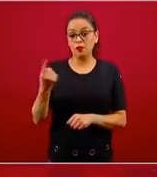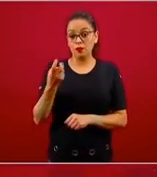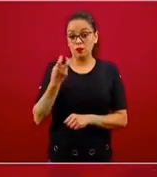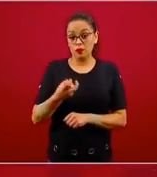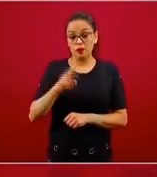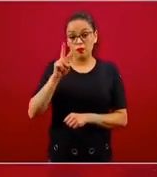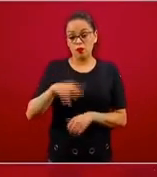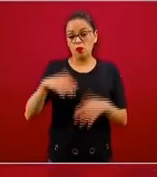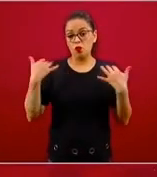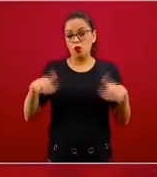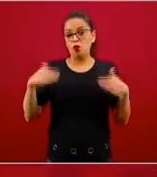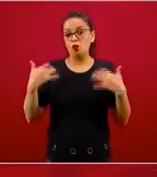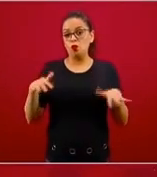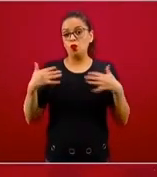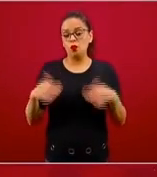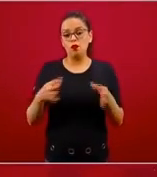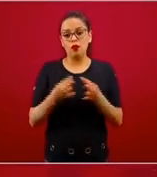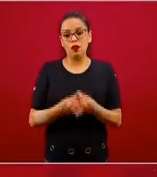to.